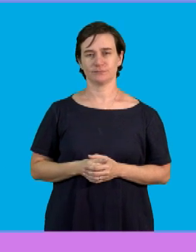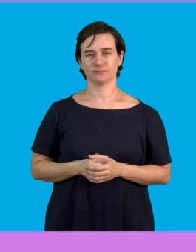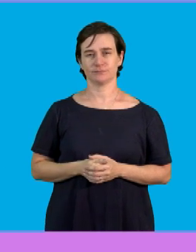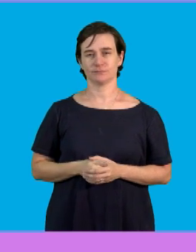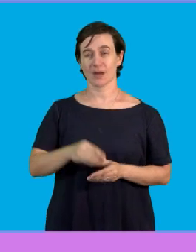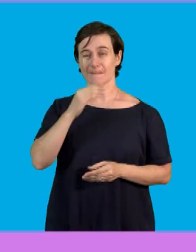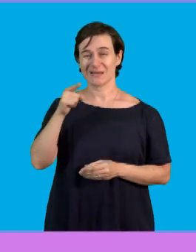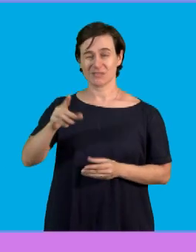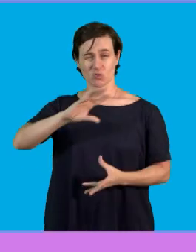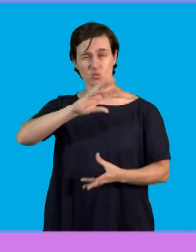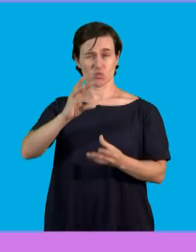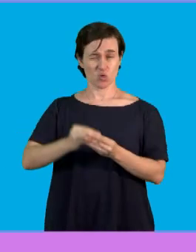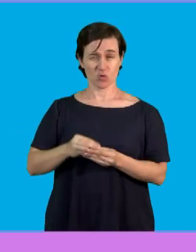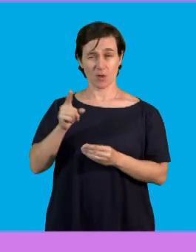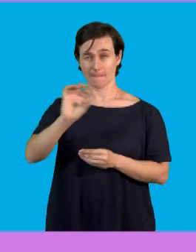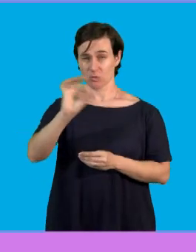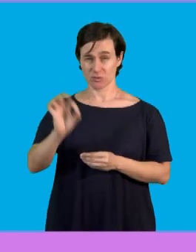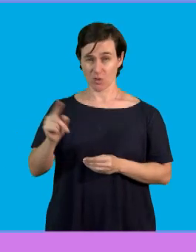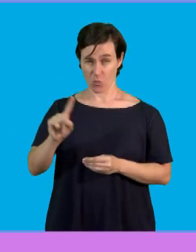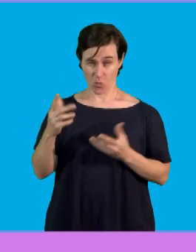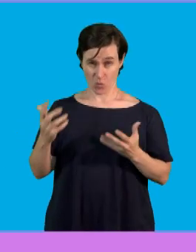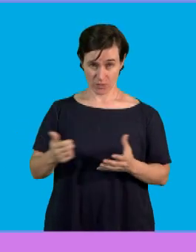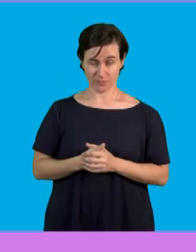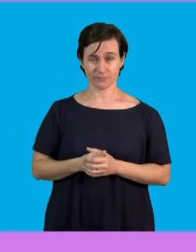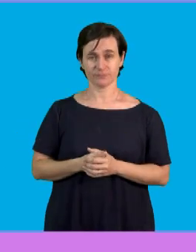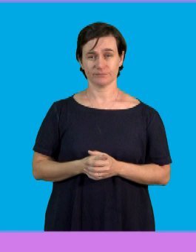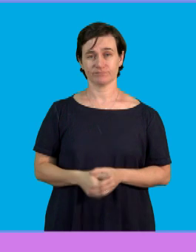a total percentage to be